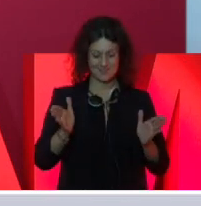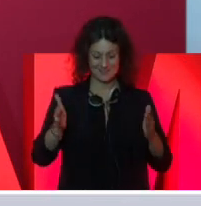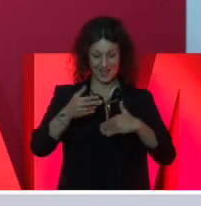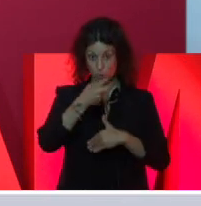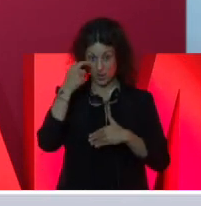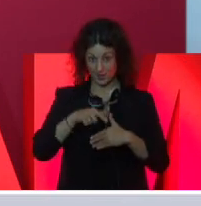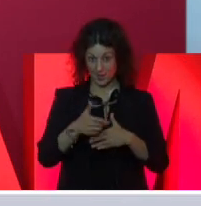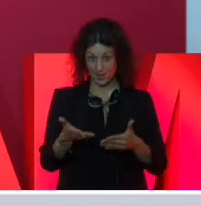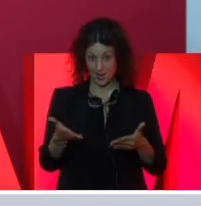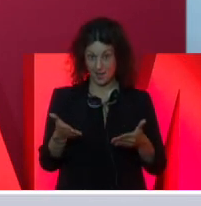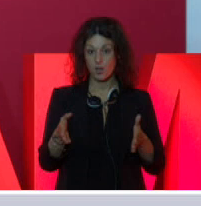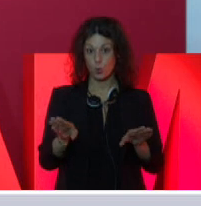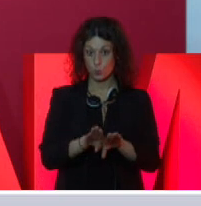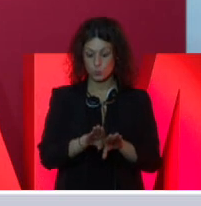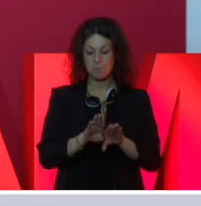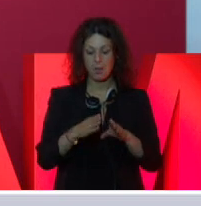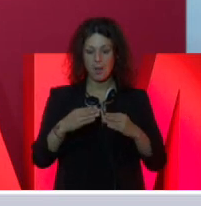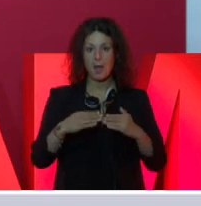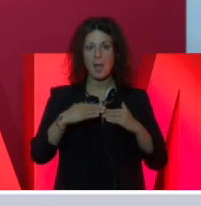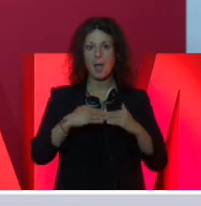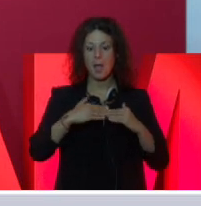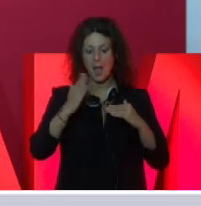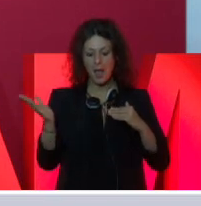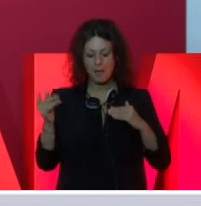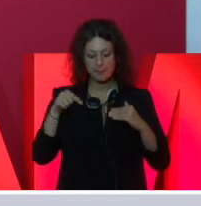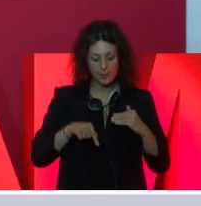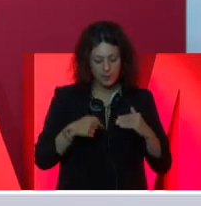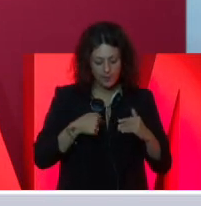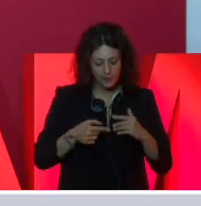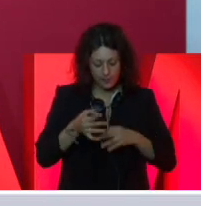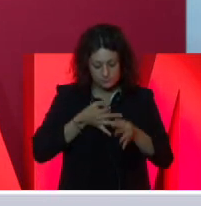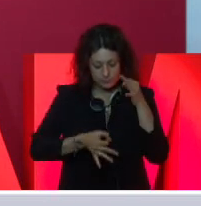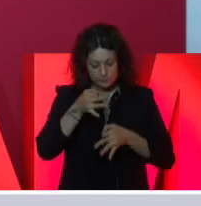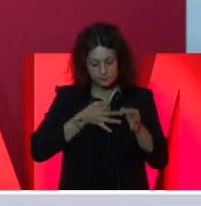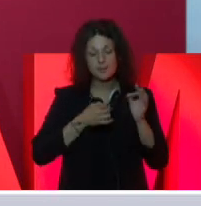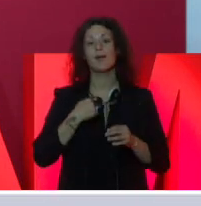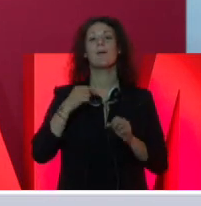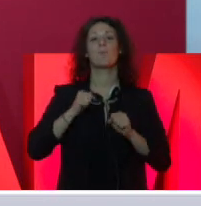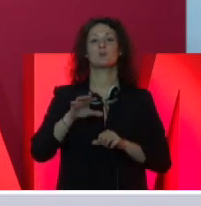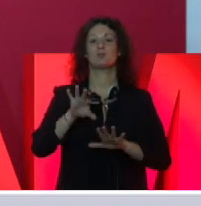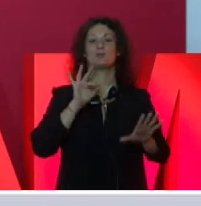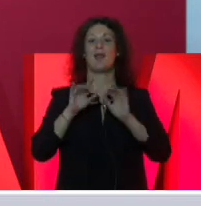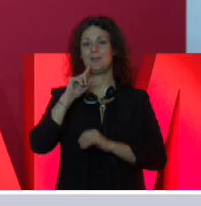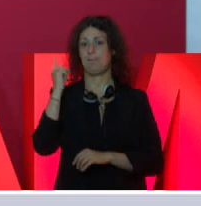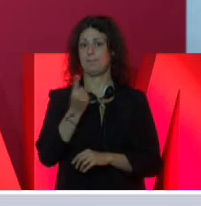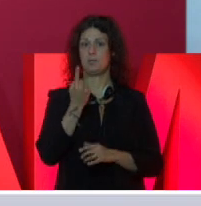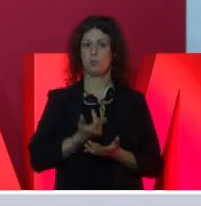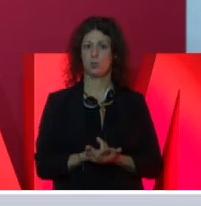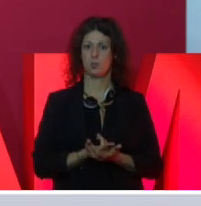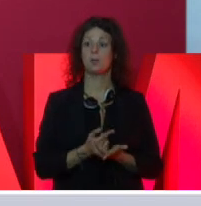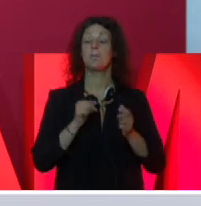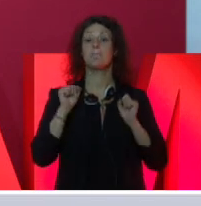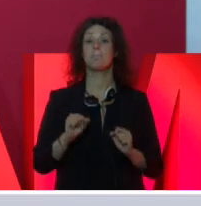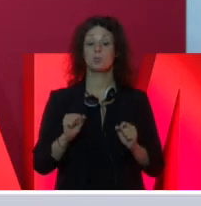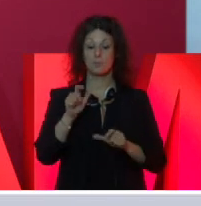to open these black boxes in order to learn how to decide better, how to make better decision. You should